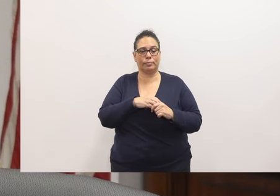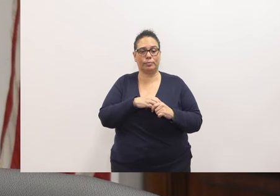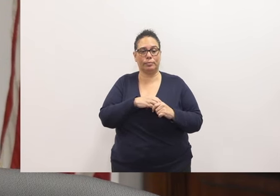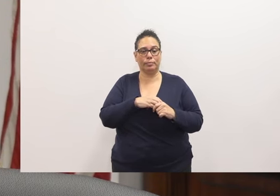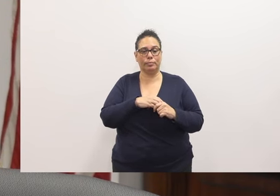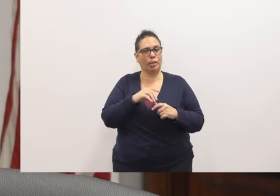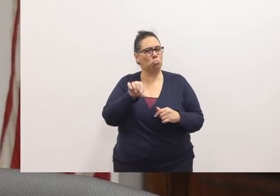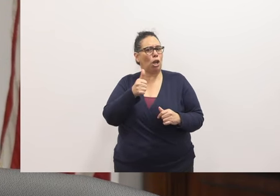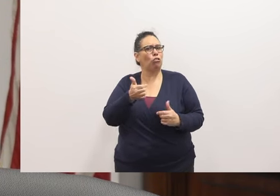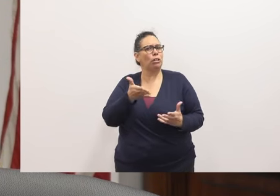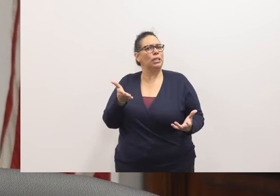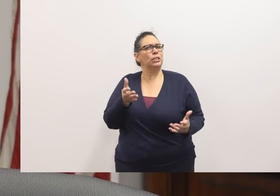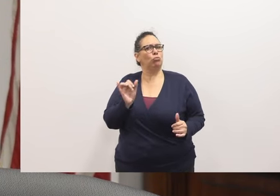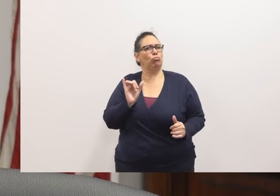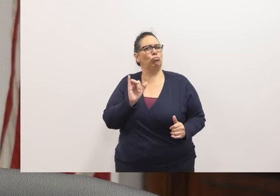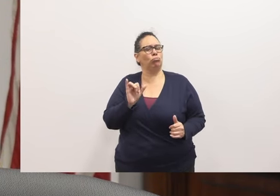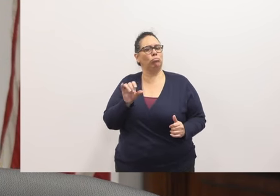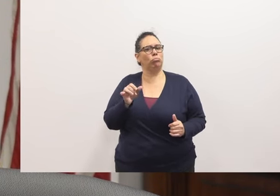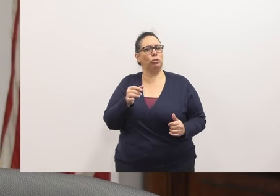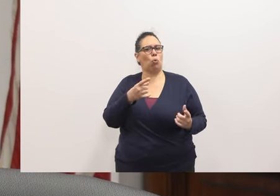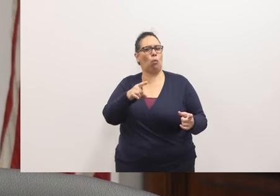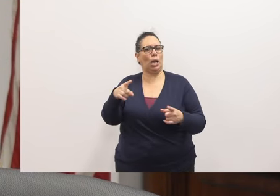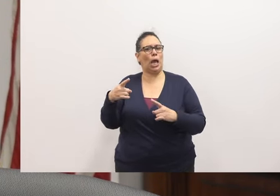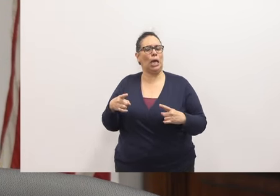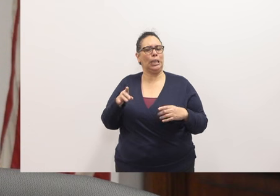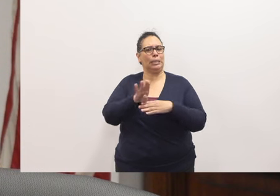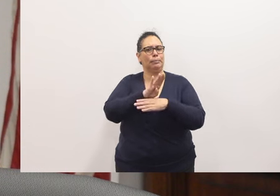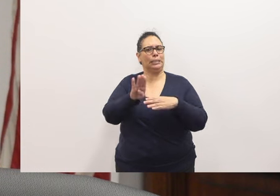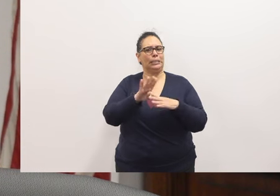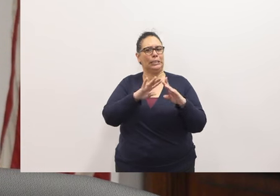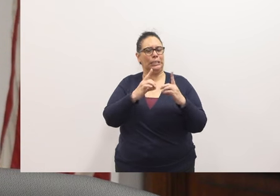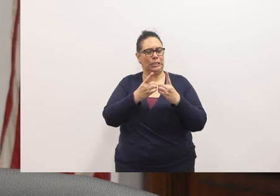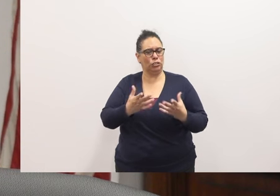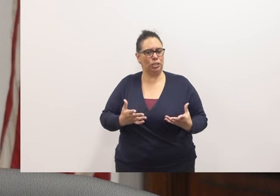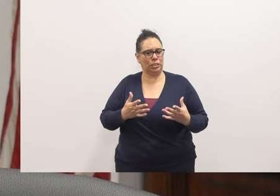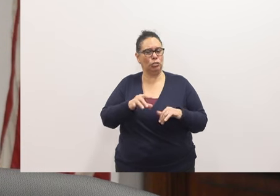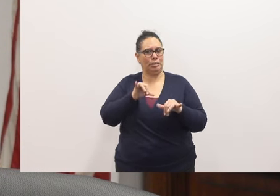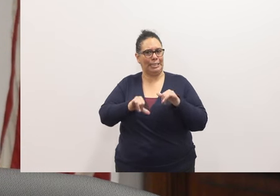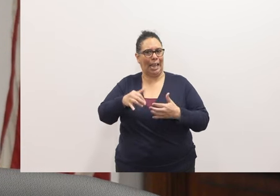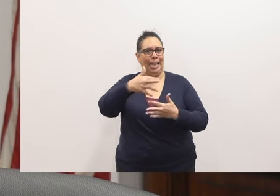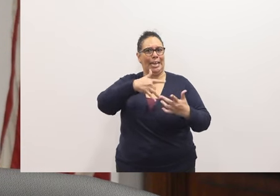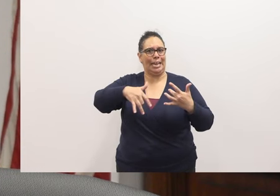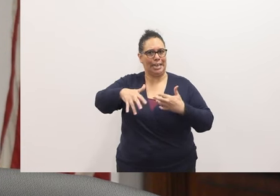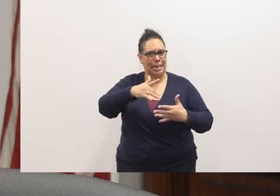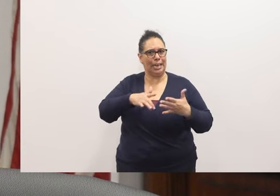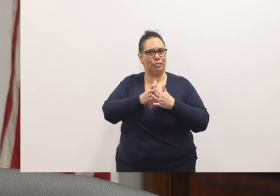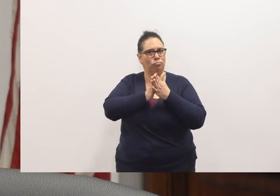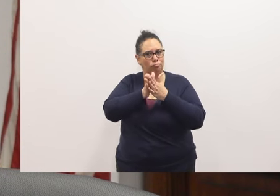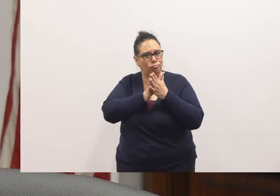And on other things that are going on, the business of the district. So stay engaged, stay vigilant.